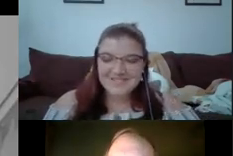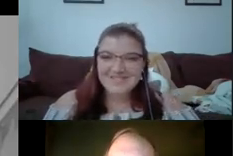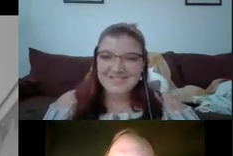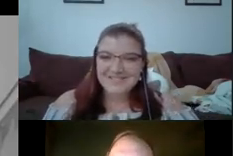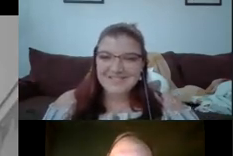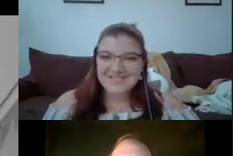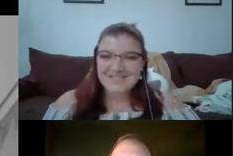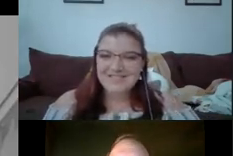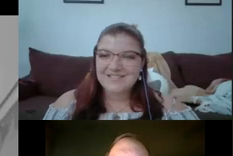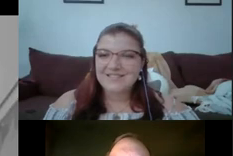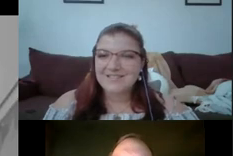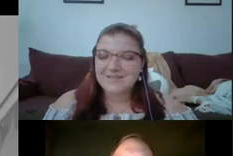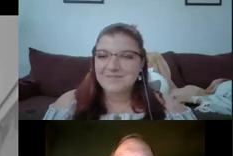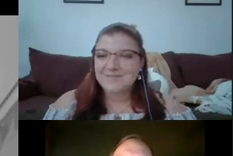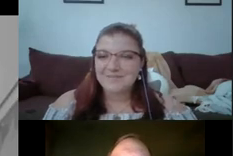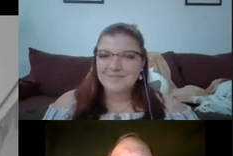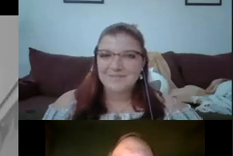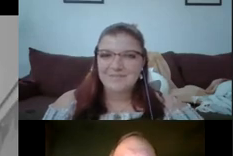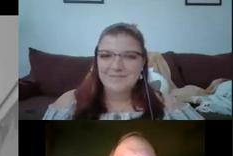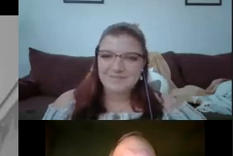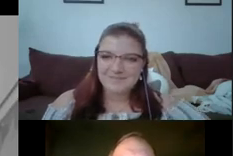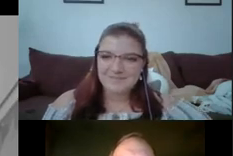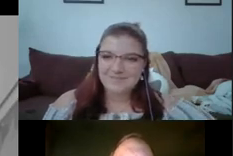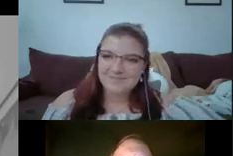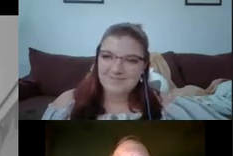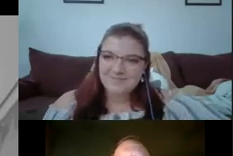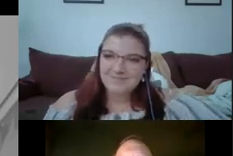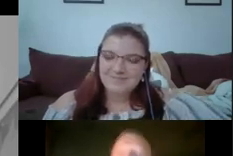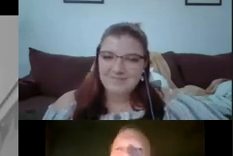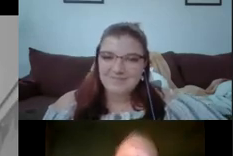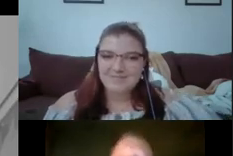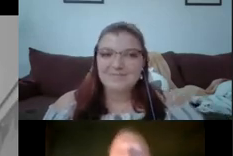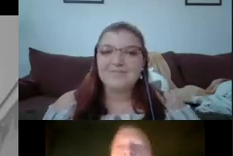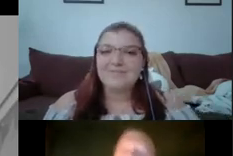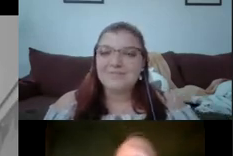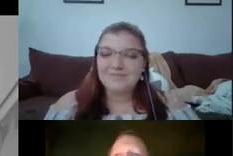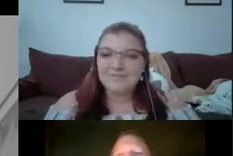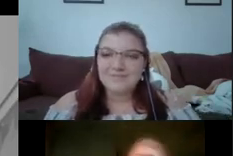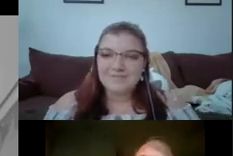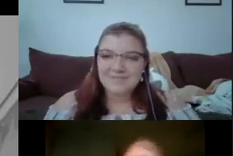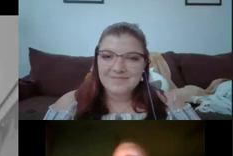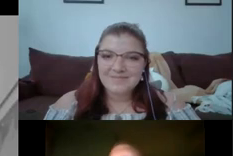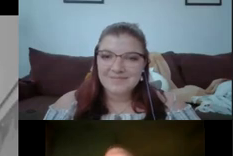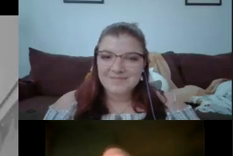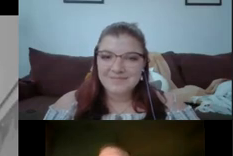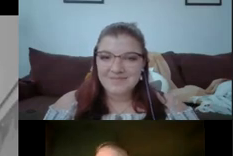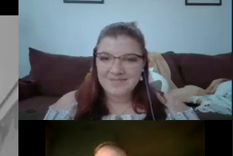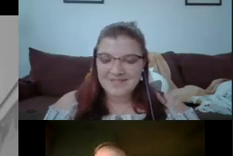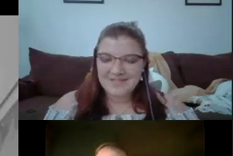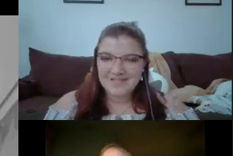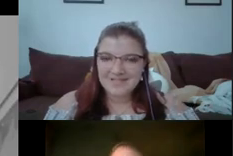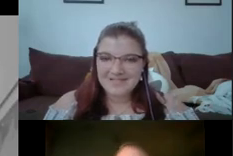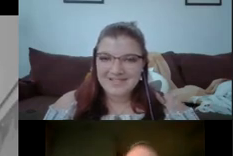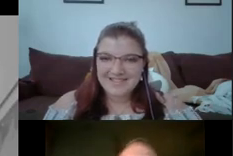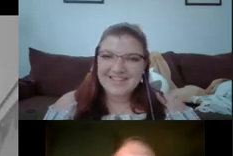The routine of the evangelist Billy Sunday, who'd been a professional baseball player, that the devil is chasing me in first base, and I slid